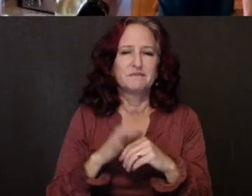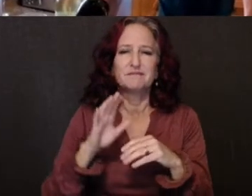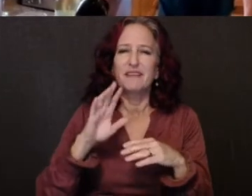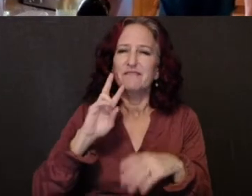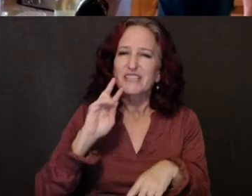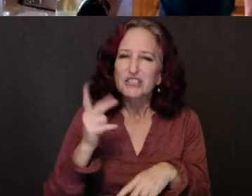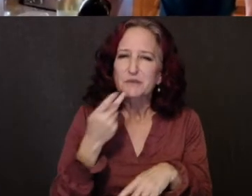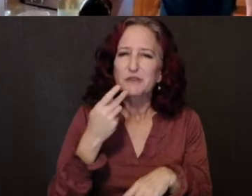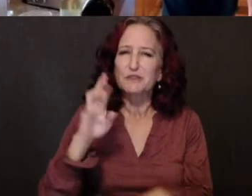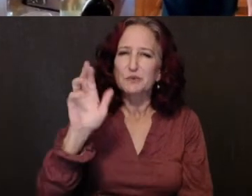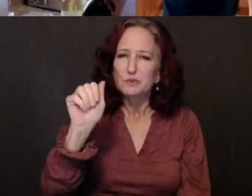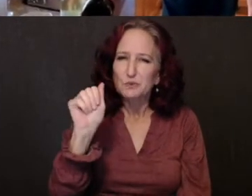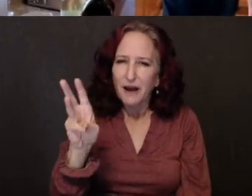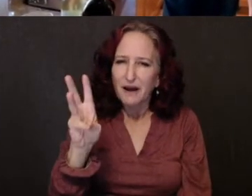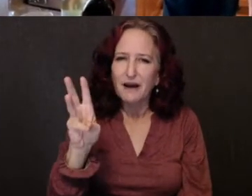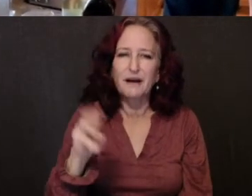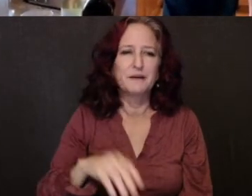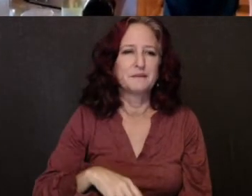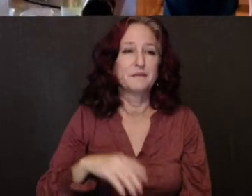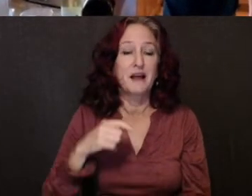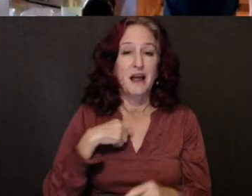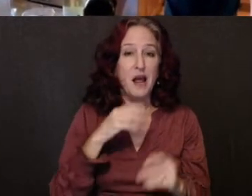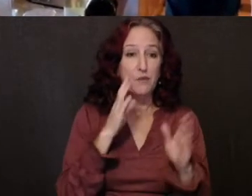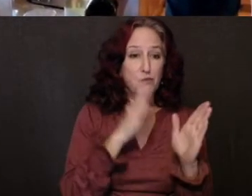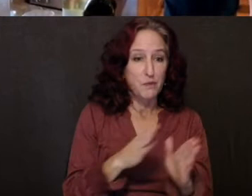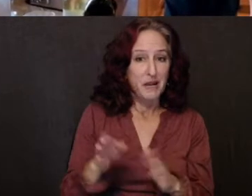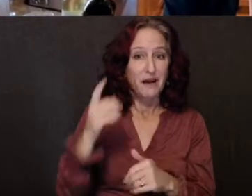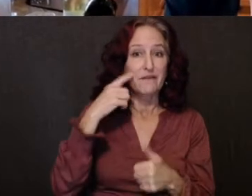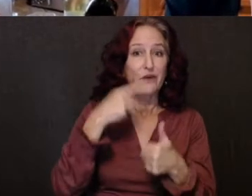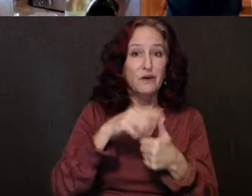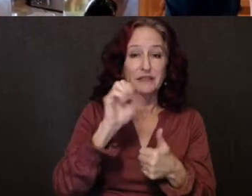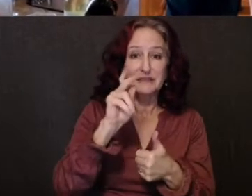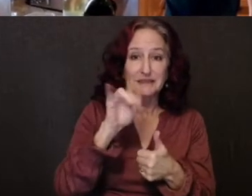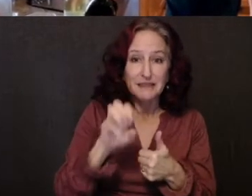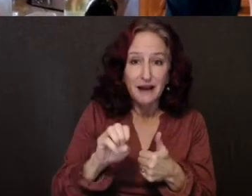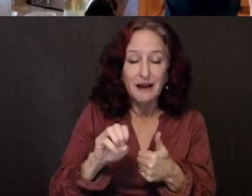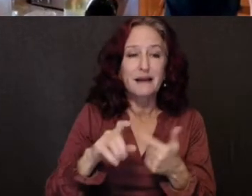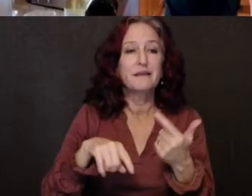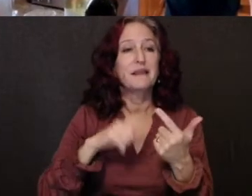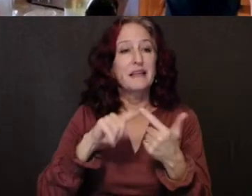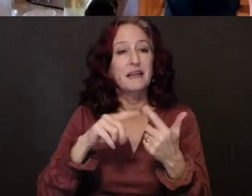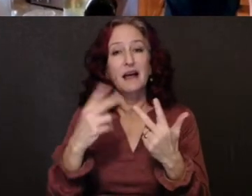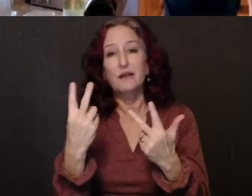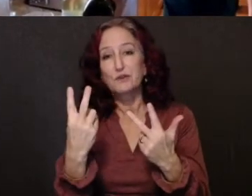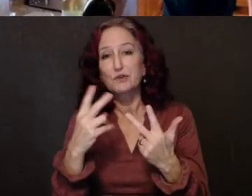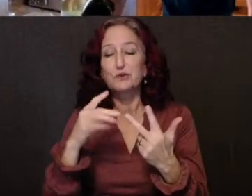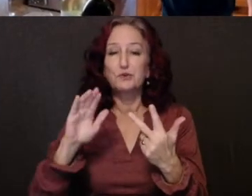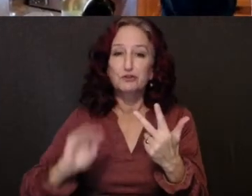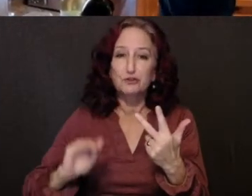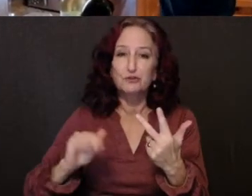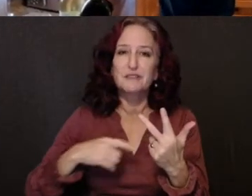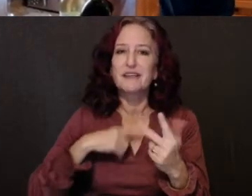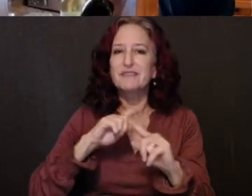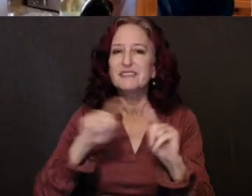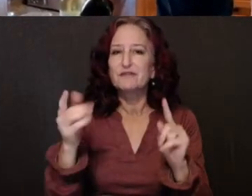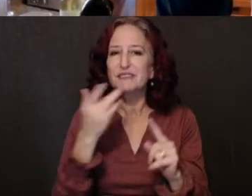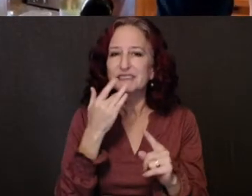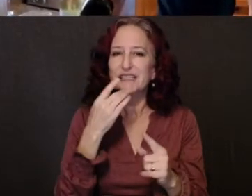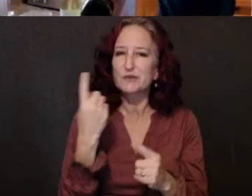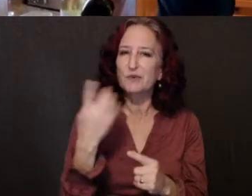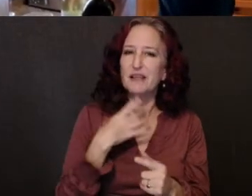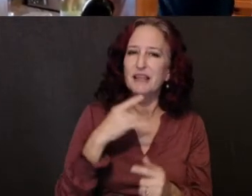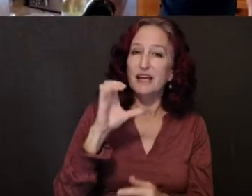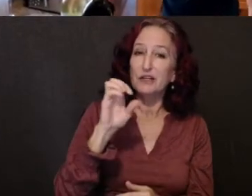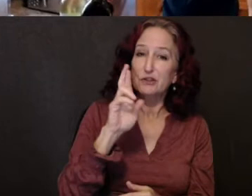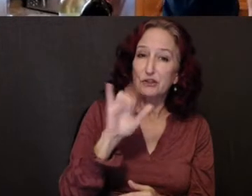she likes like rice and, you know, the most plain things you could imagine. It's just vegetables uncooked.